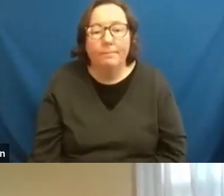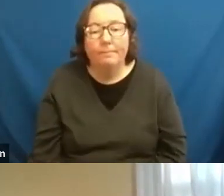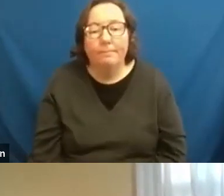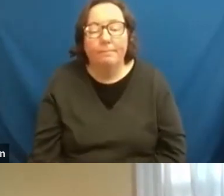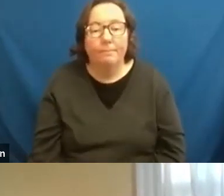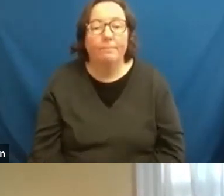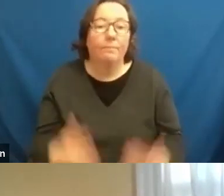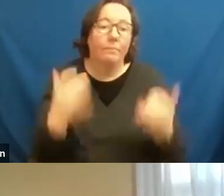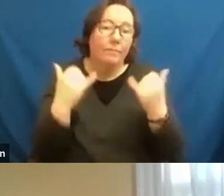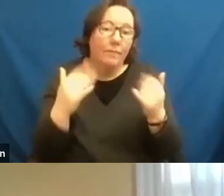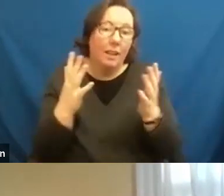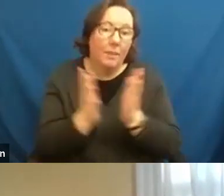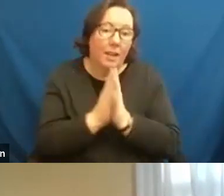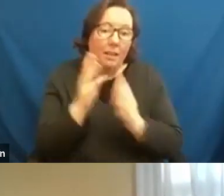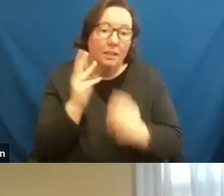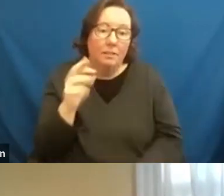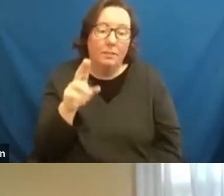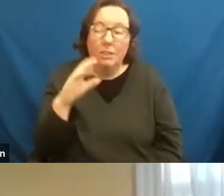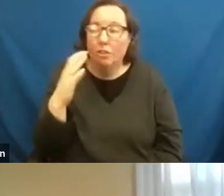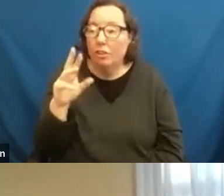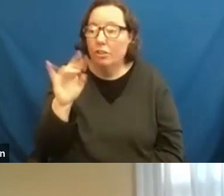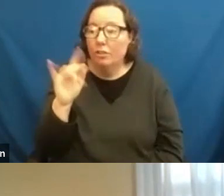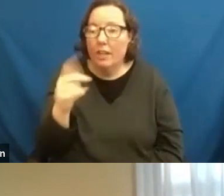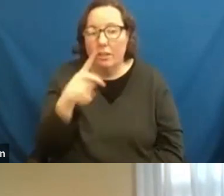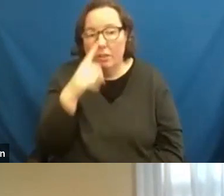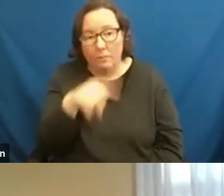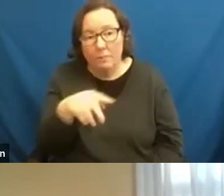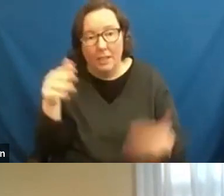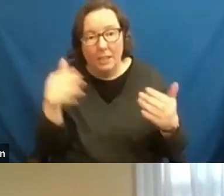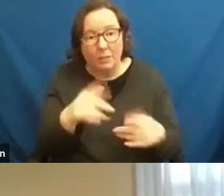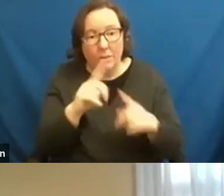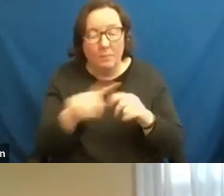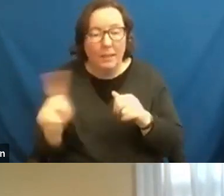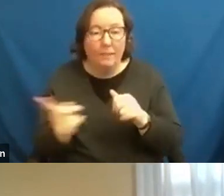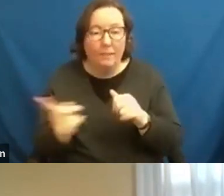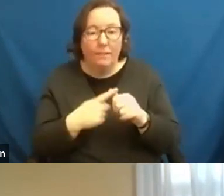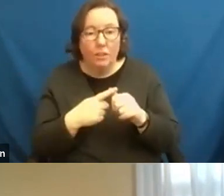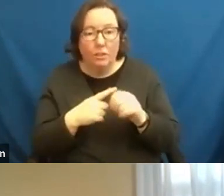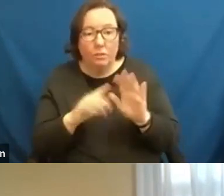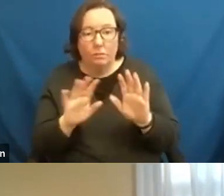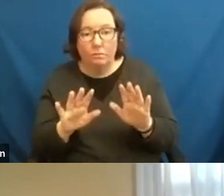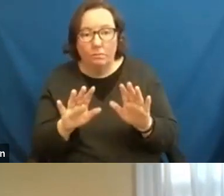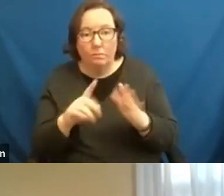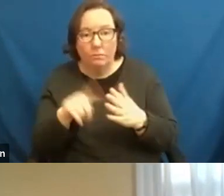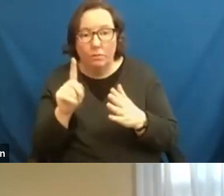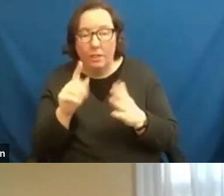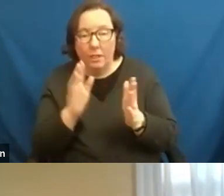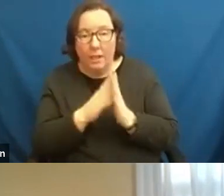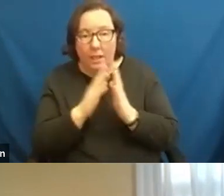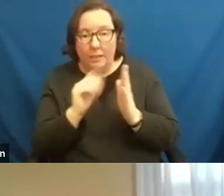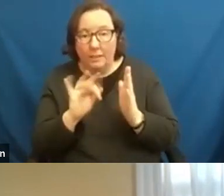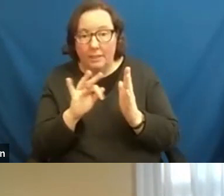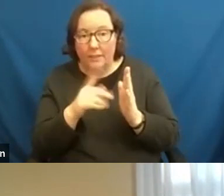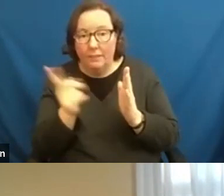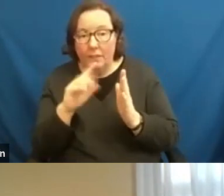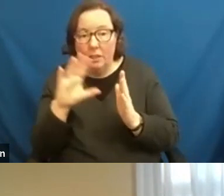I would ask Mr. Krager to introduce our two guests, but before I do that, I'd like to ask whether our